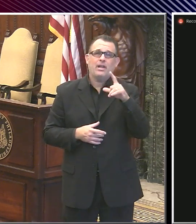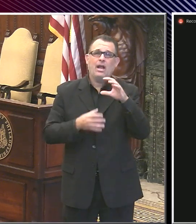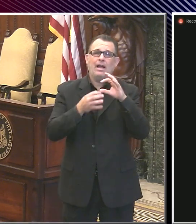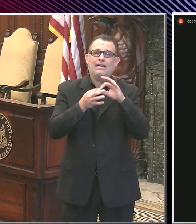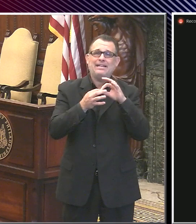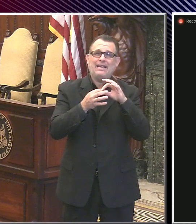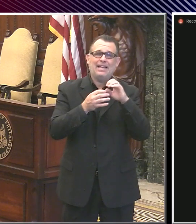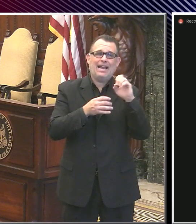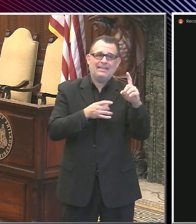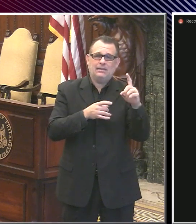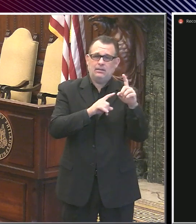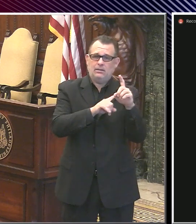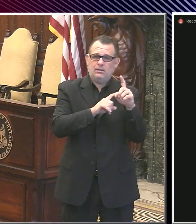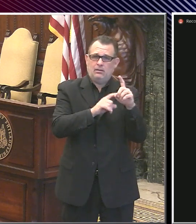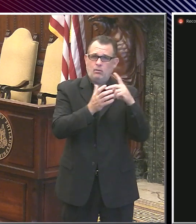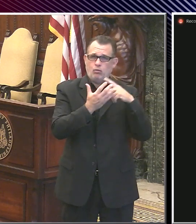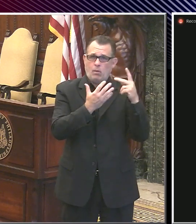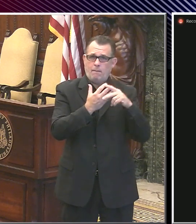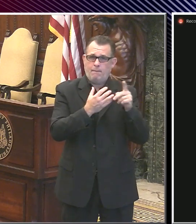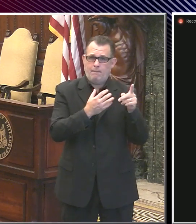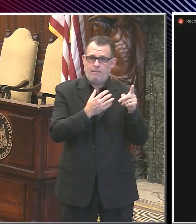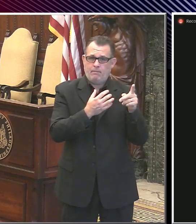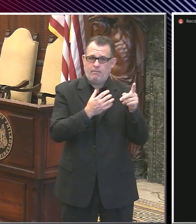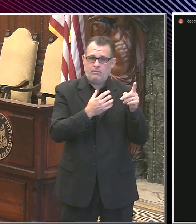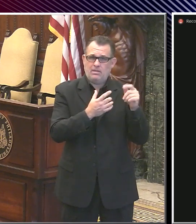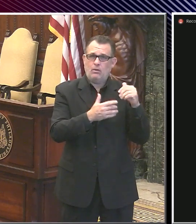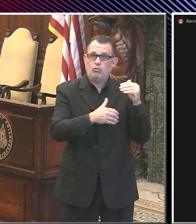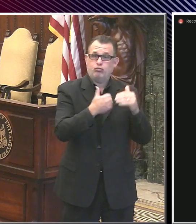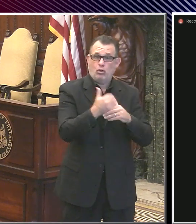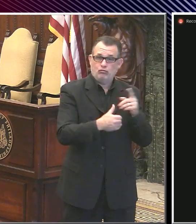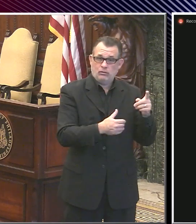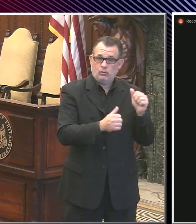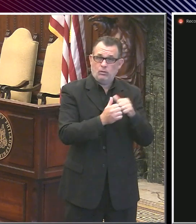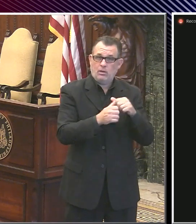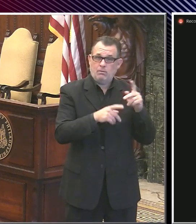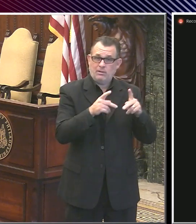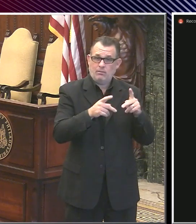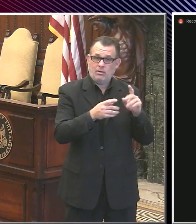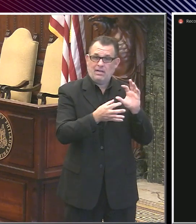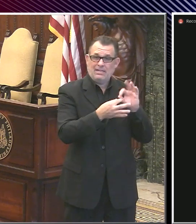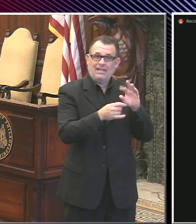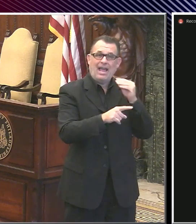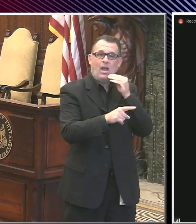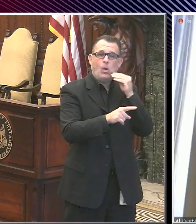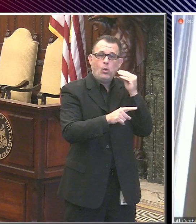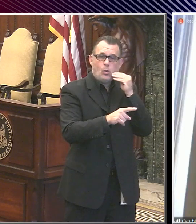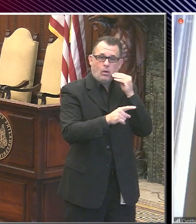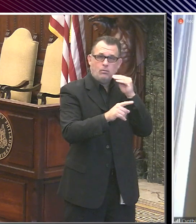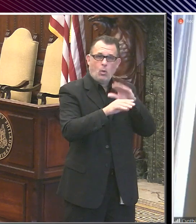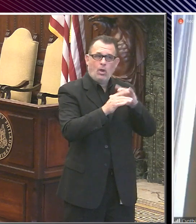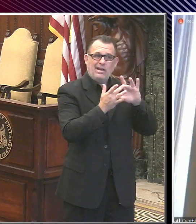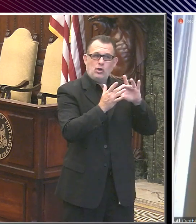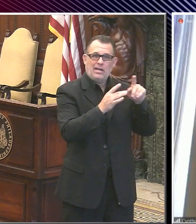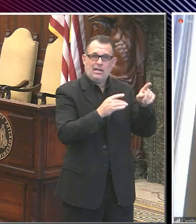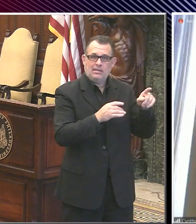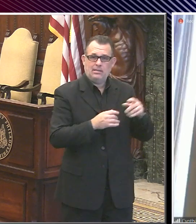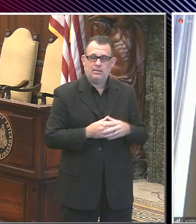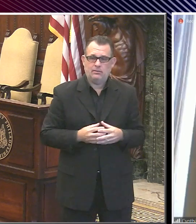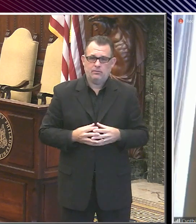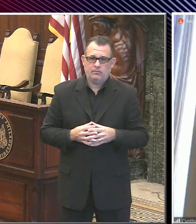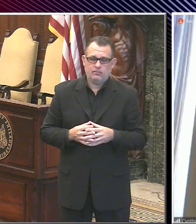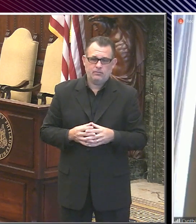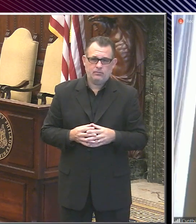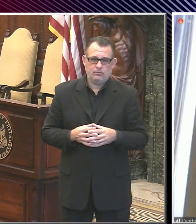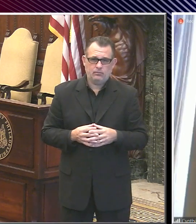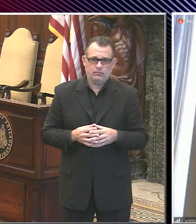what kind of progress is being made on getting more people connected. So I can start and then hand it over to